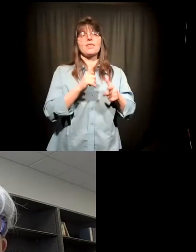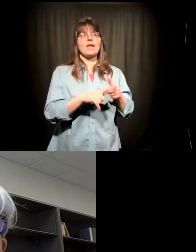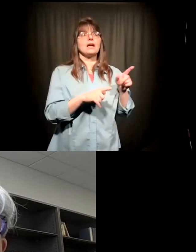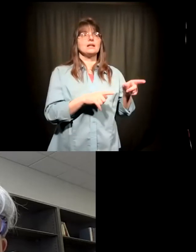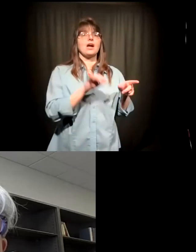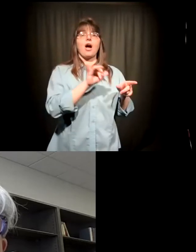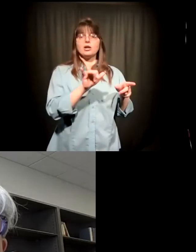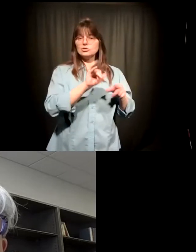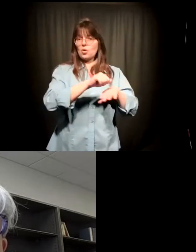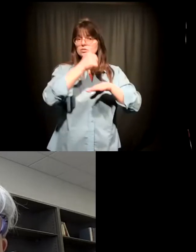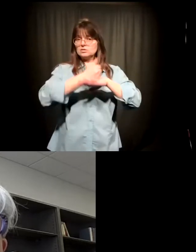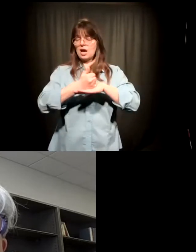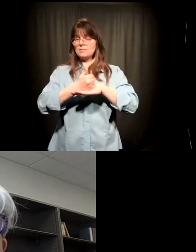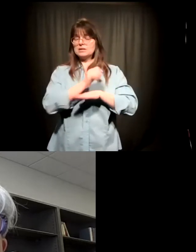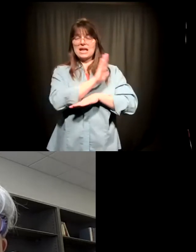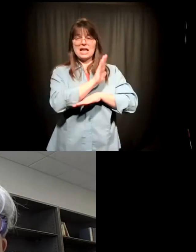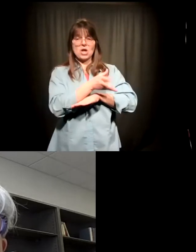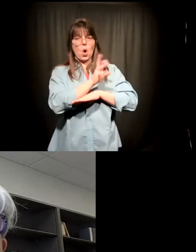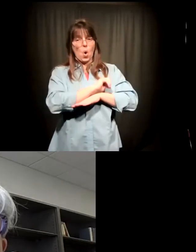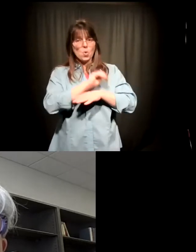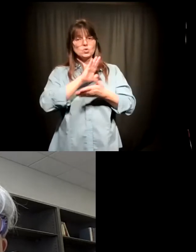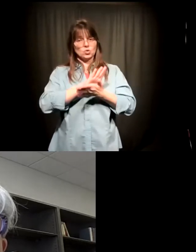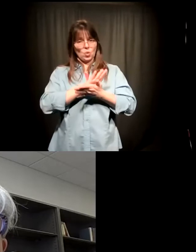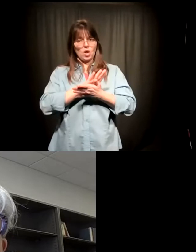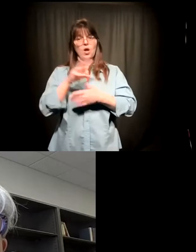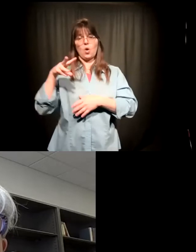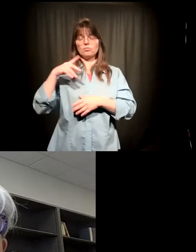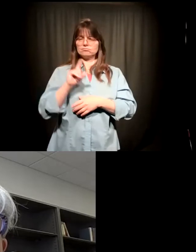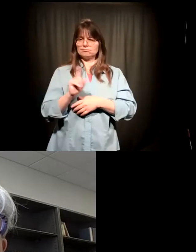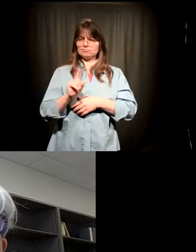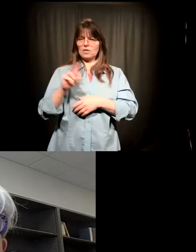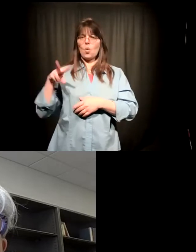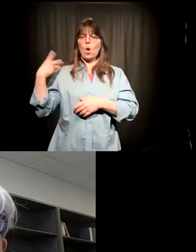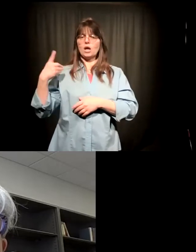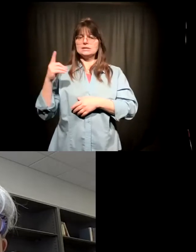Washington, D.C. And that was where